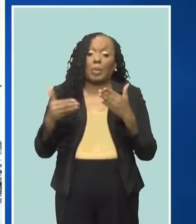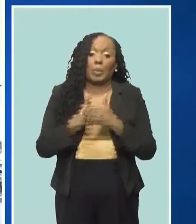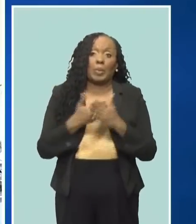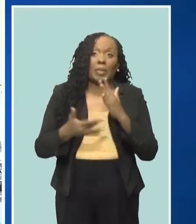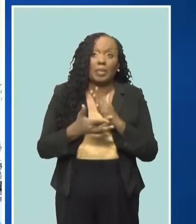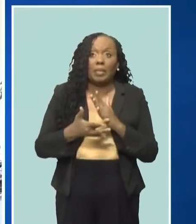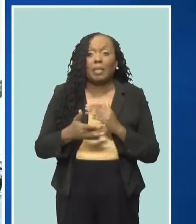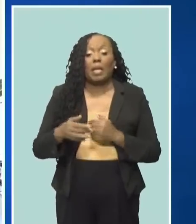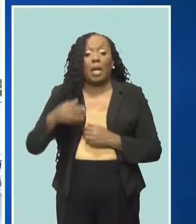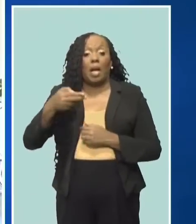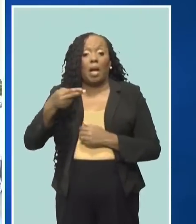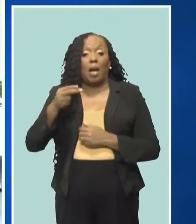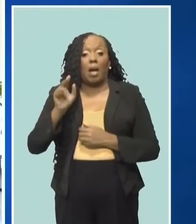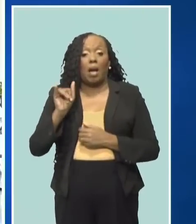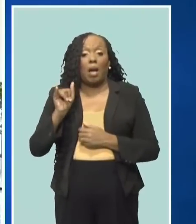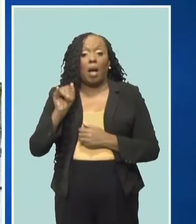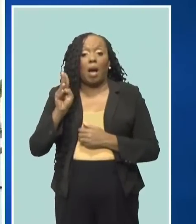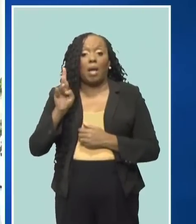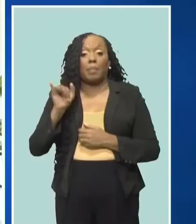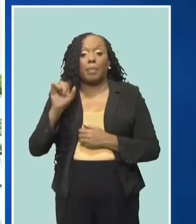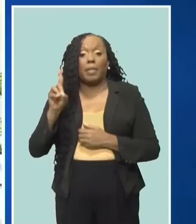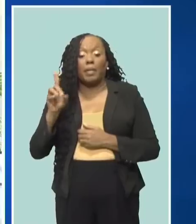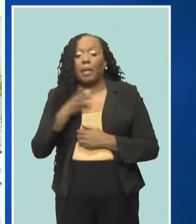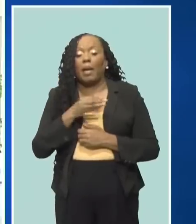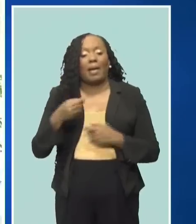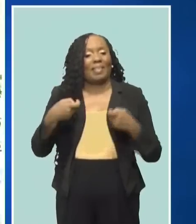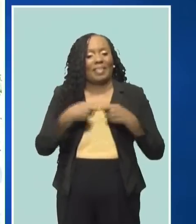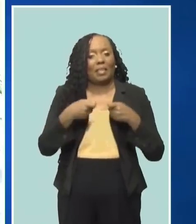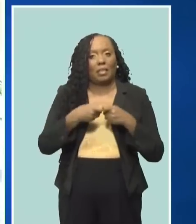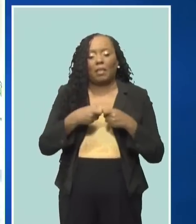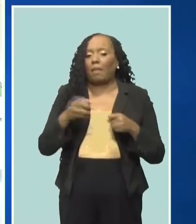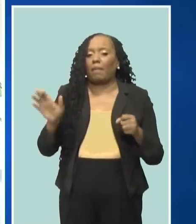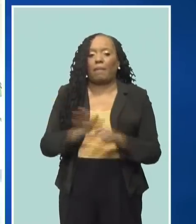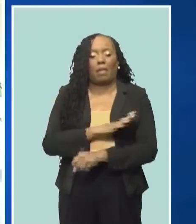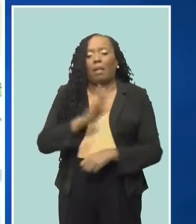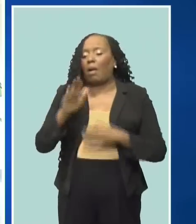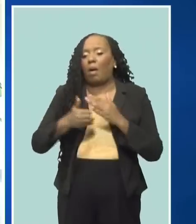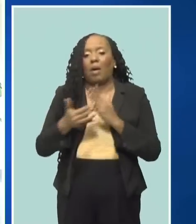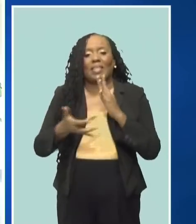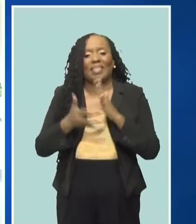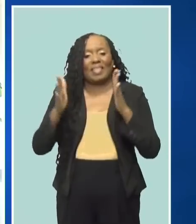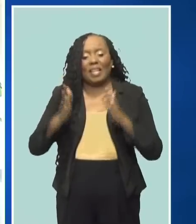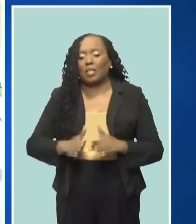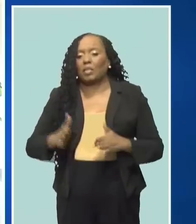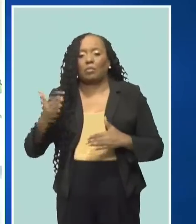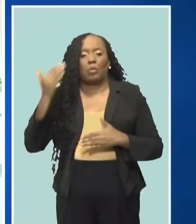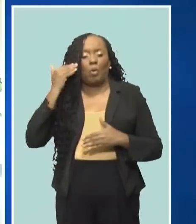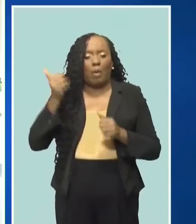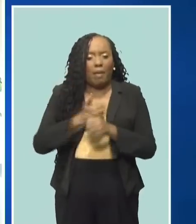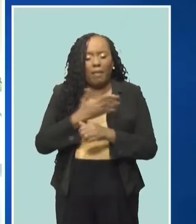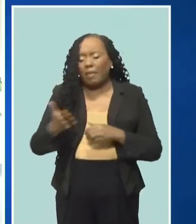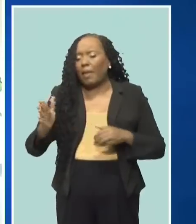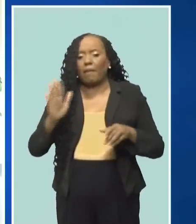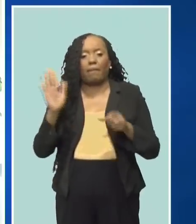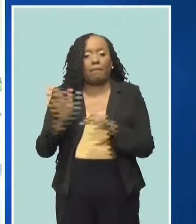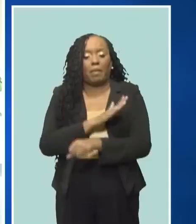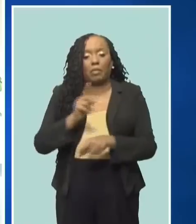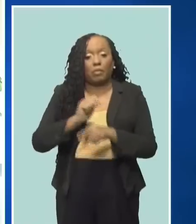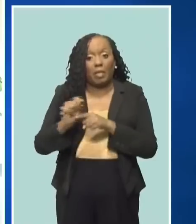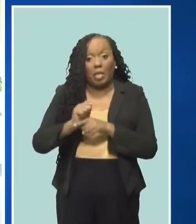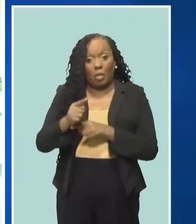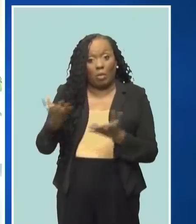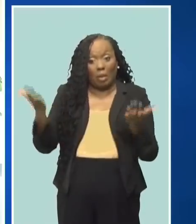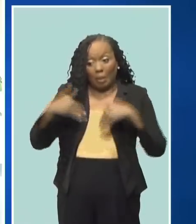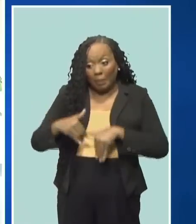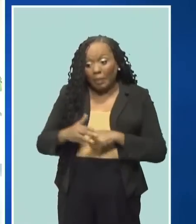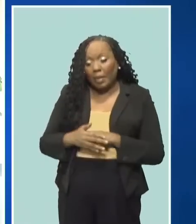both hybrid and EV, fully functioning workshop. Again, all the technicians are up to date, all the latest tools. So you can feel confident when you come here and you get